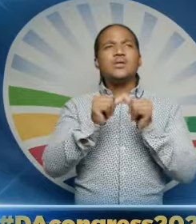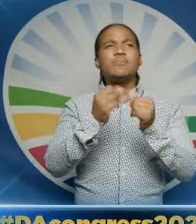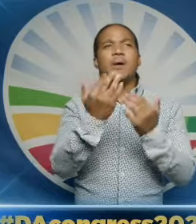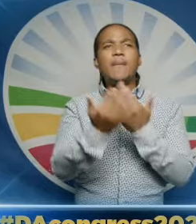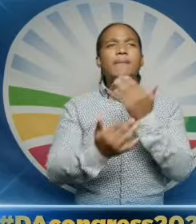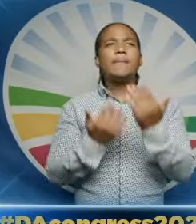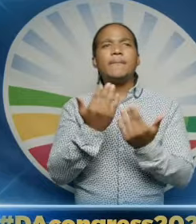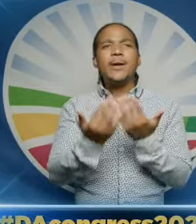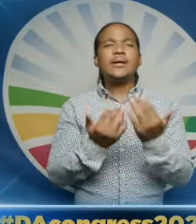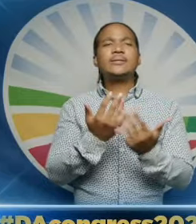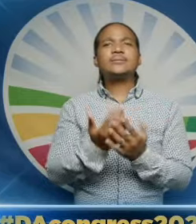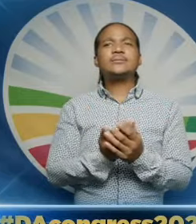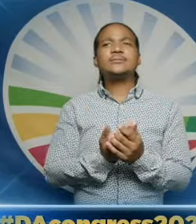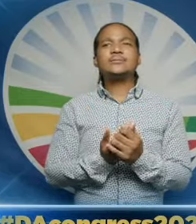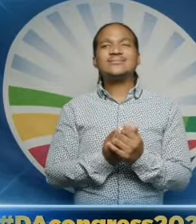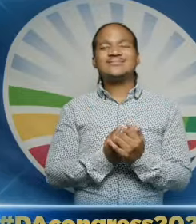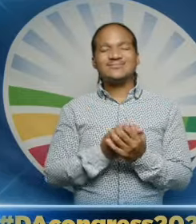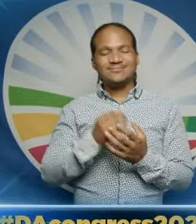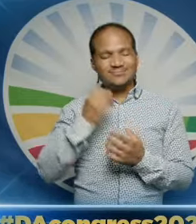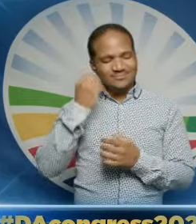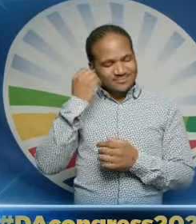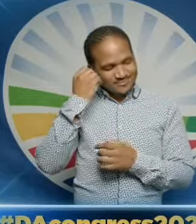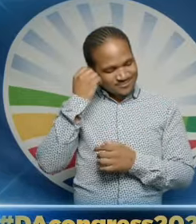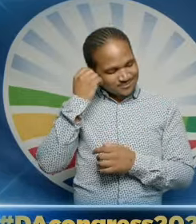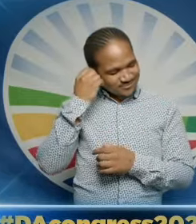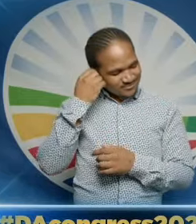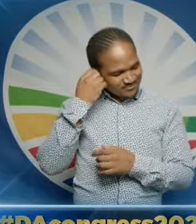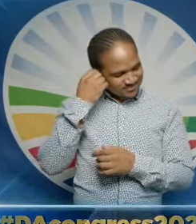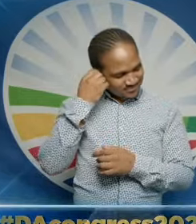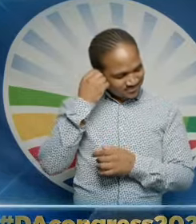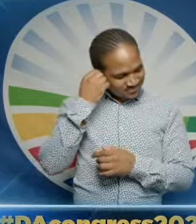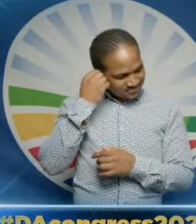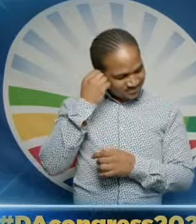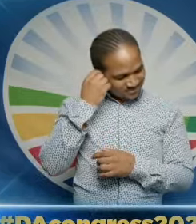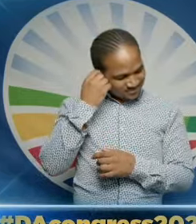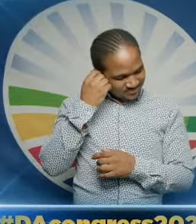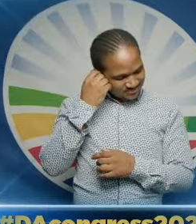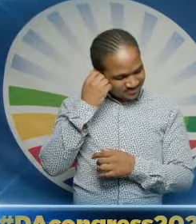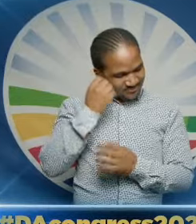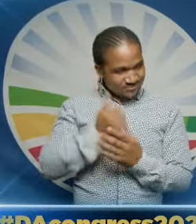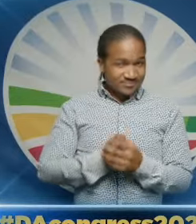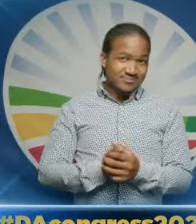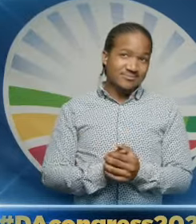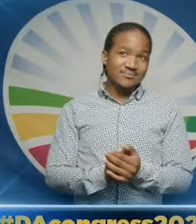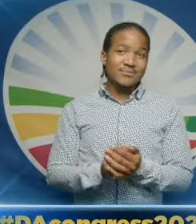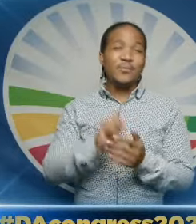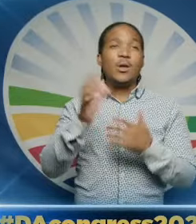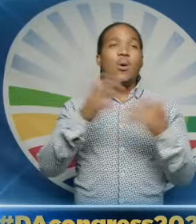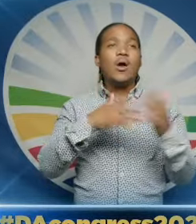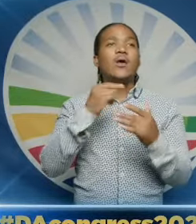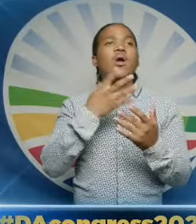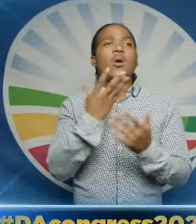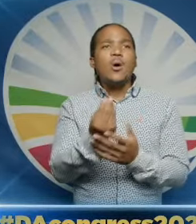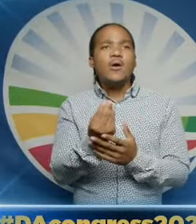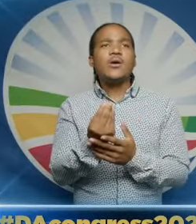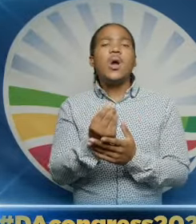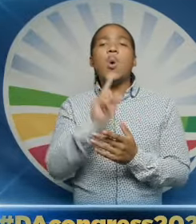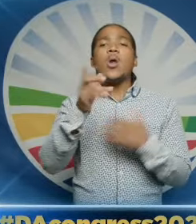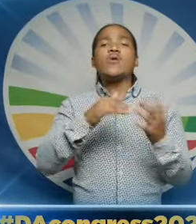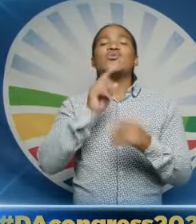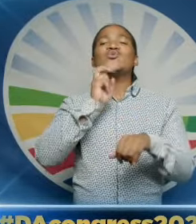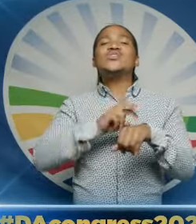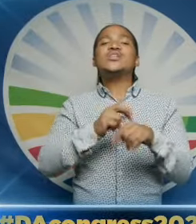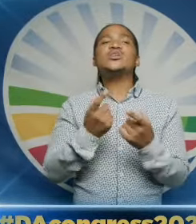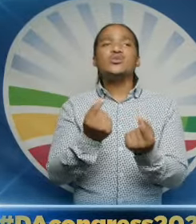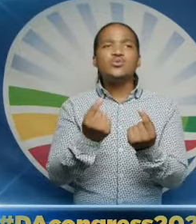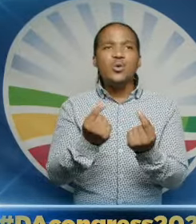he says, those who dance must dance. Those who sing must sing. Impepo must make sense. Whatever corner you are in, what we need to do